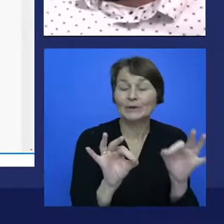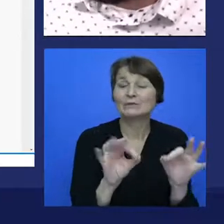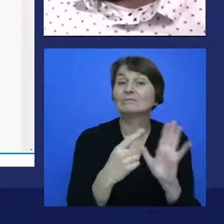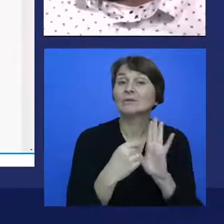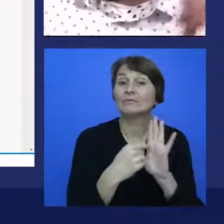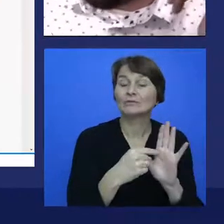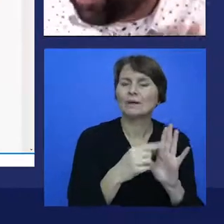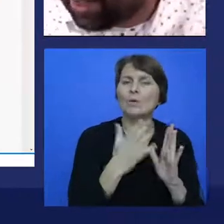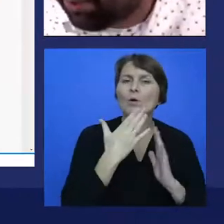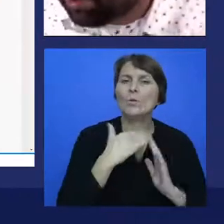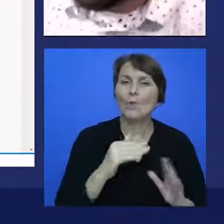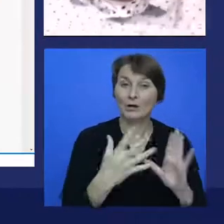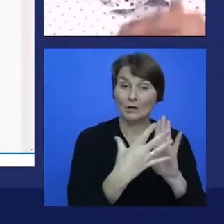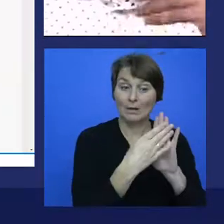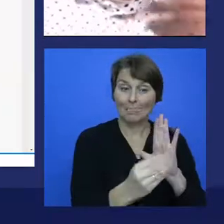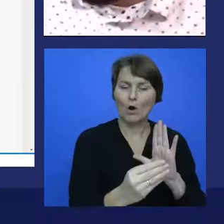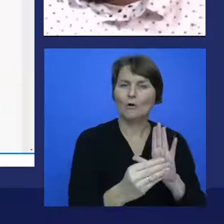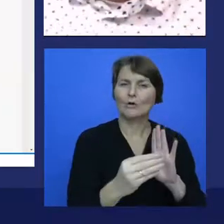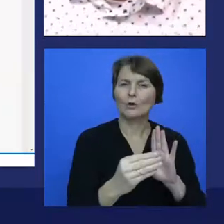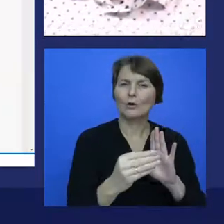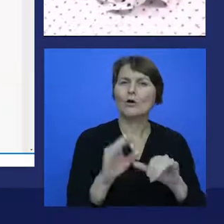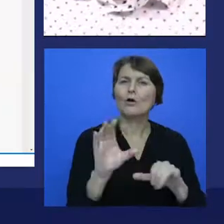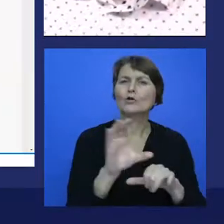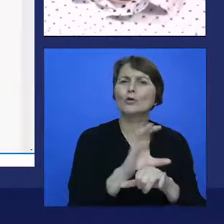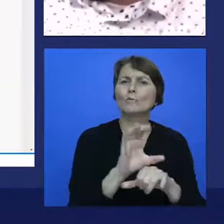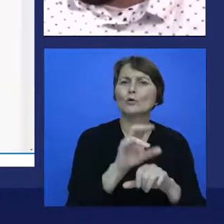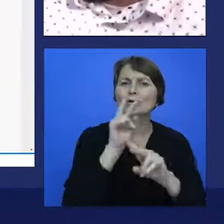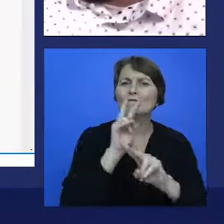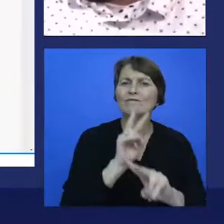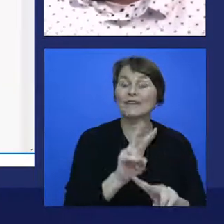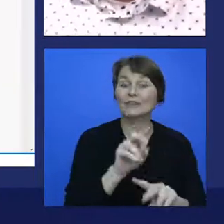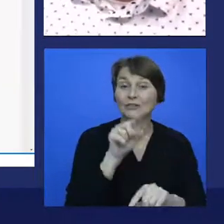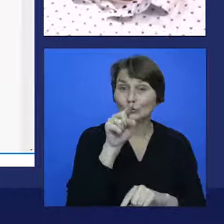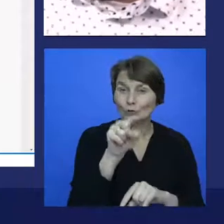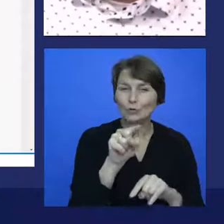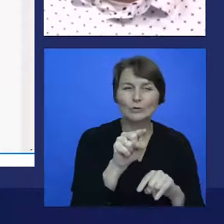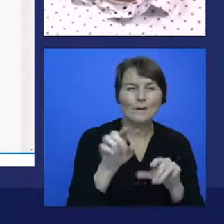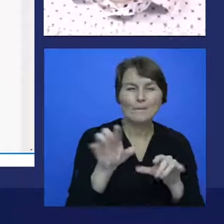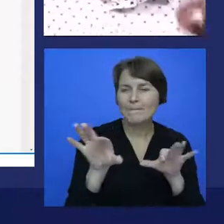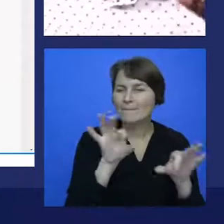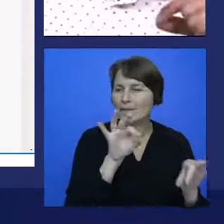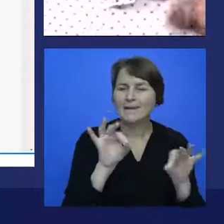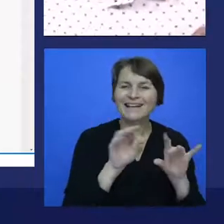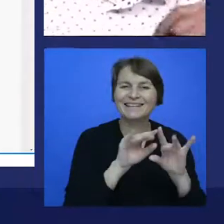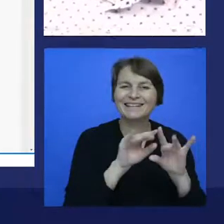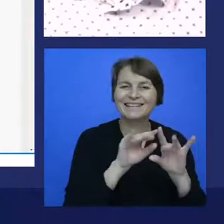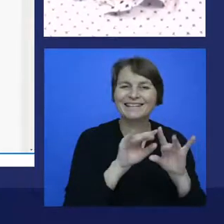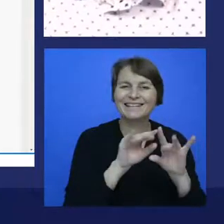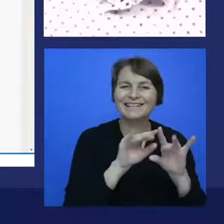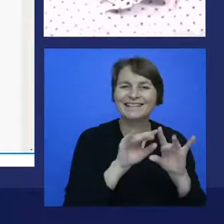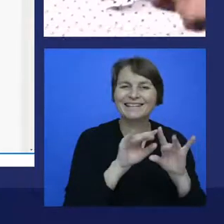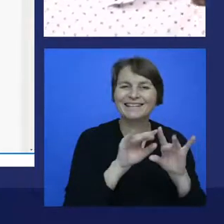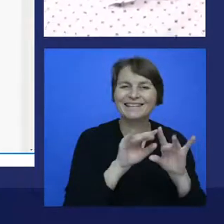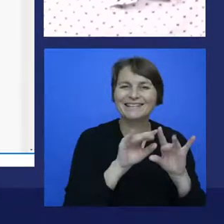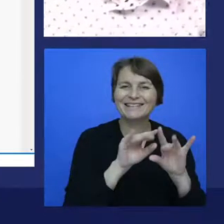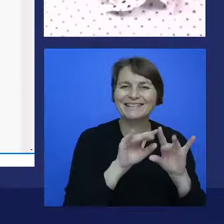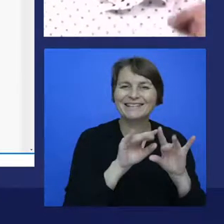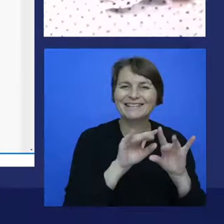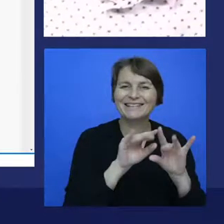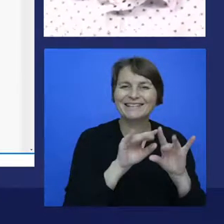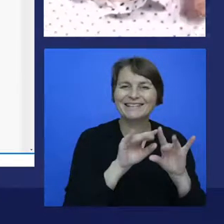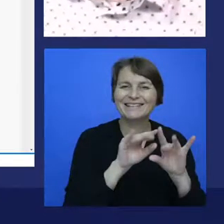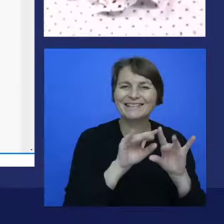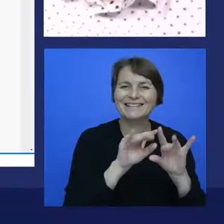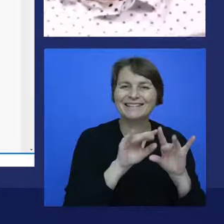vision models, you are effectively using multivariable differential calculus to iteratively